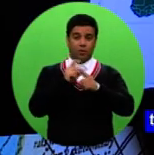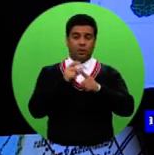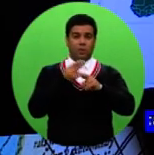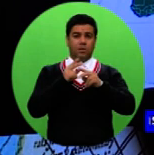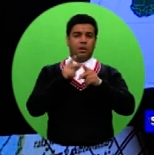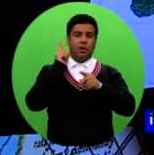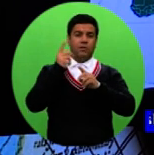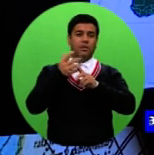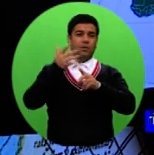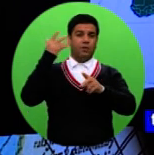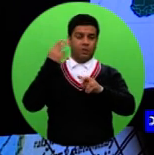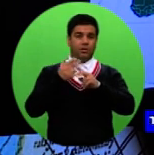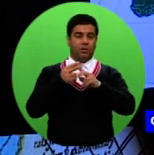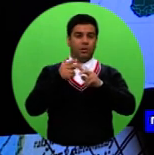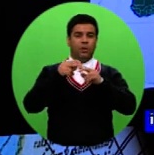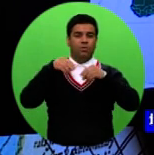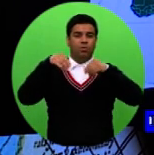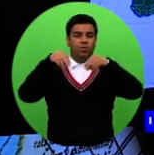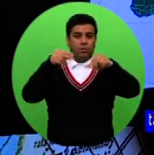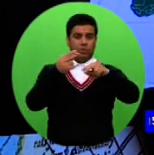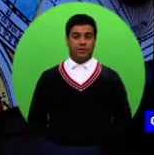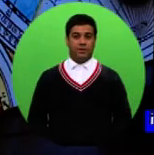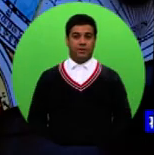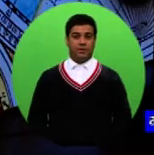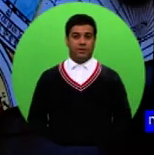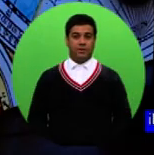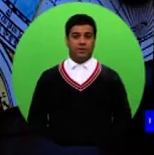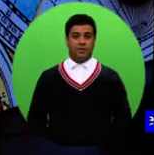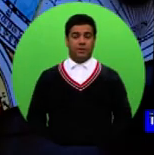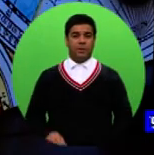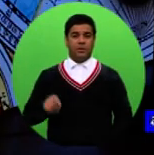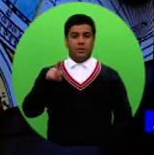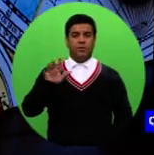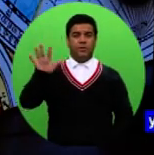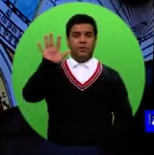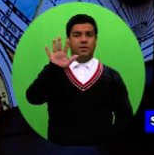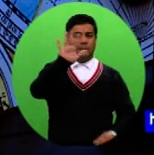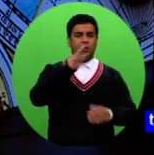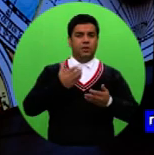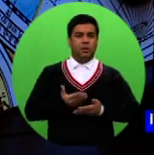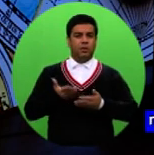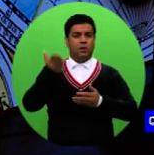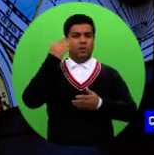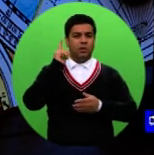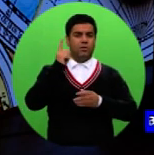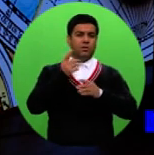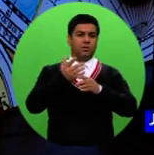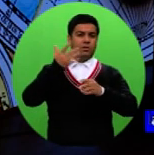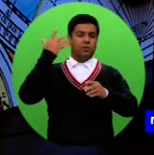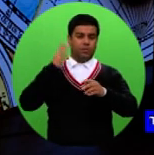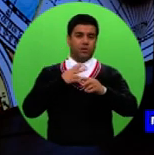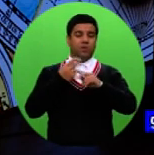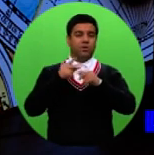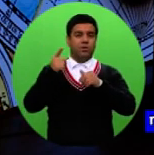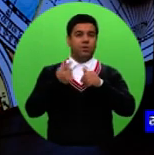tilidan olingan bo'lib, chang degan ma'noni bildiradi. G'arbda yashovchi qabilalarni afarlar deb nomlagan